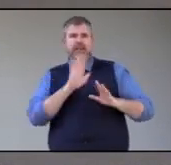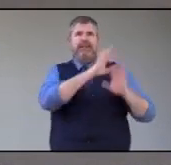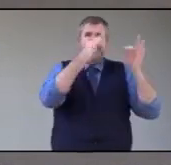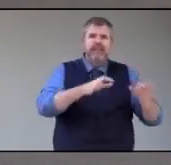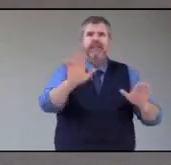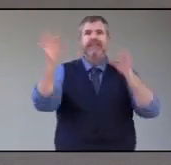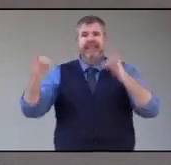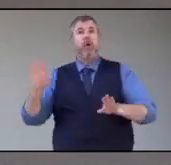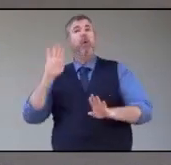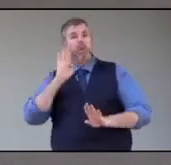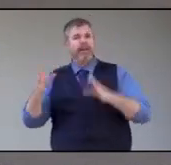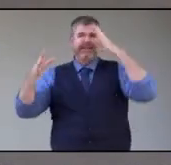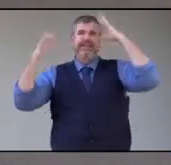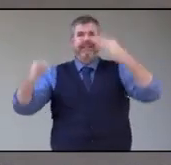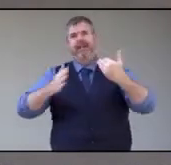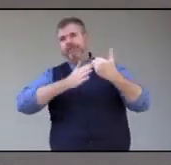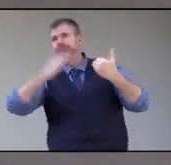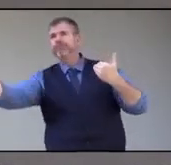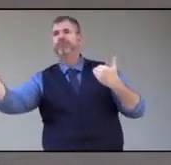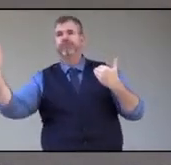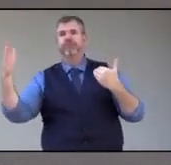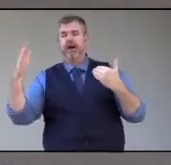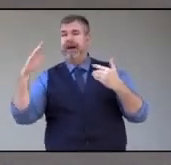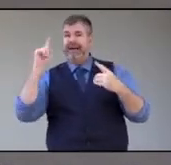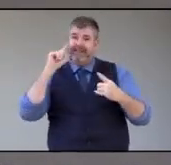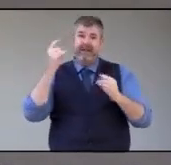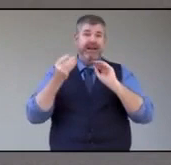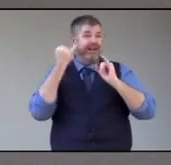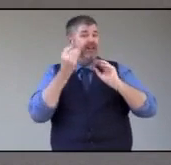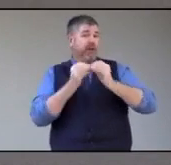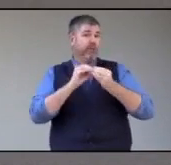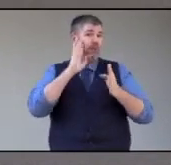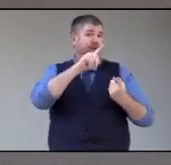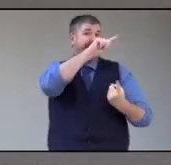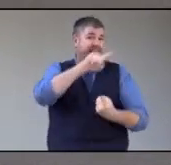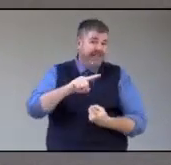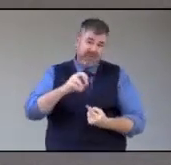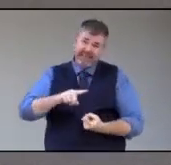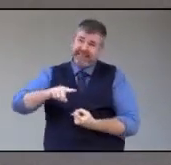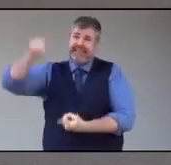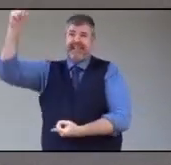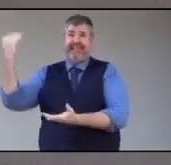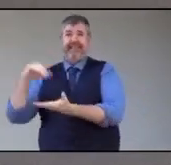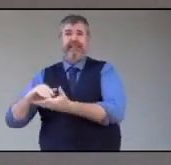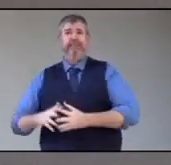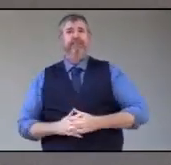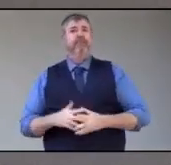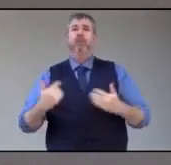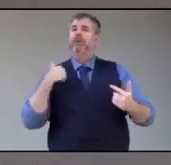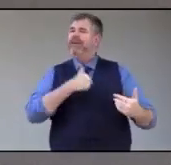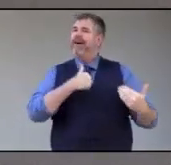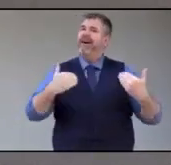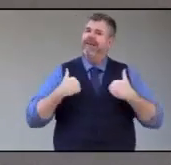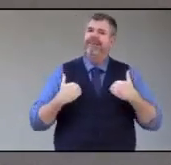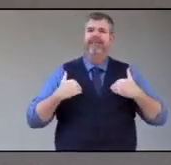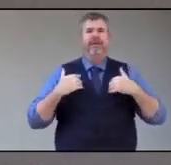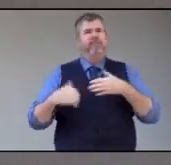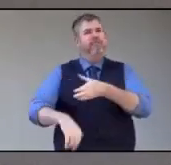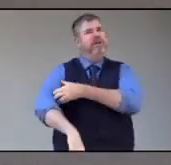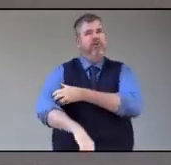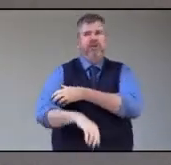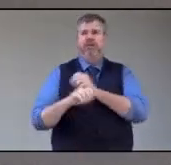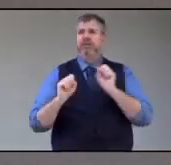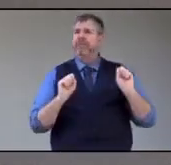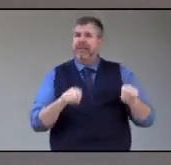in our power the ability to move this curve to a place where all of our community is